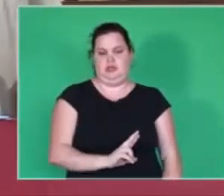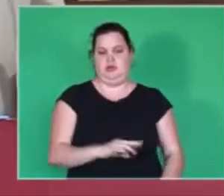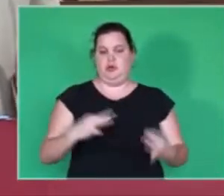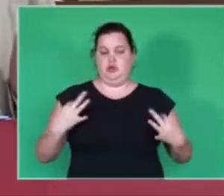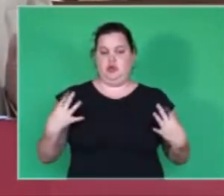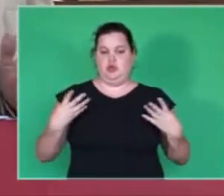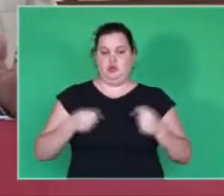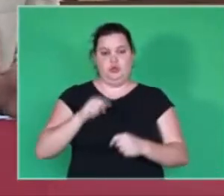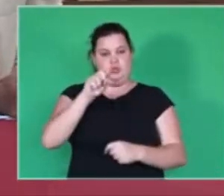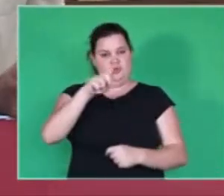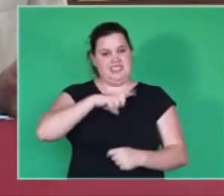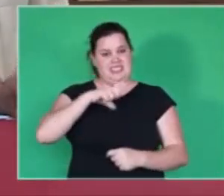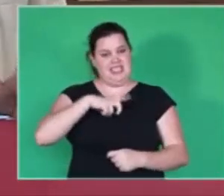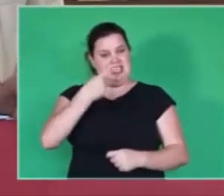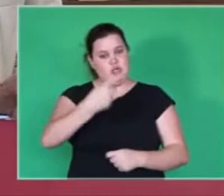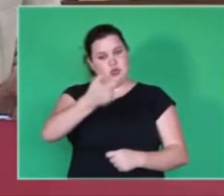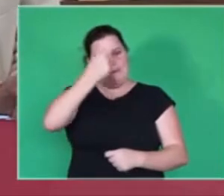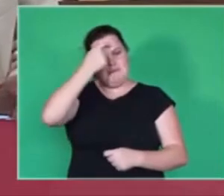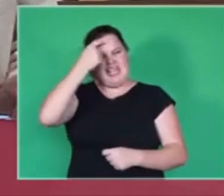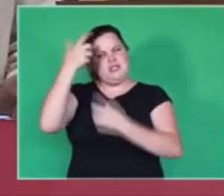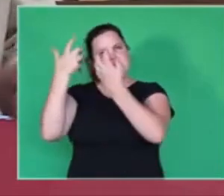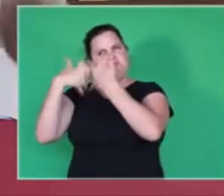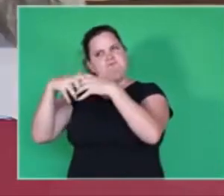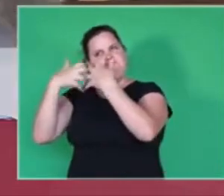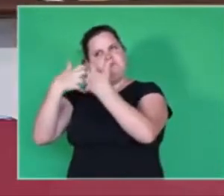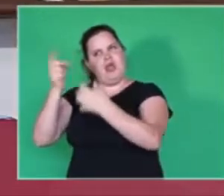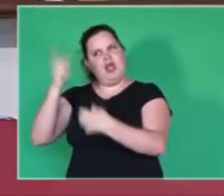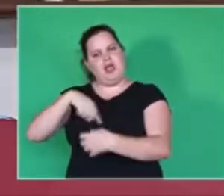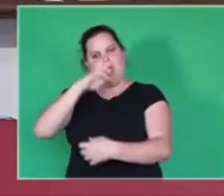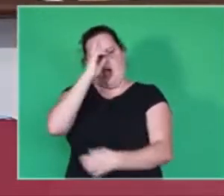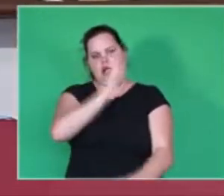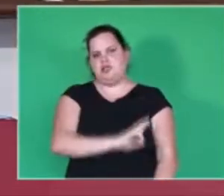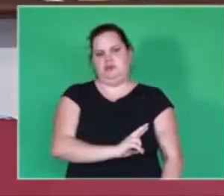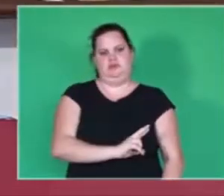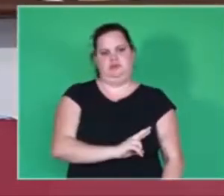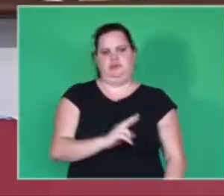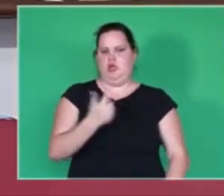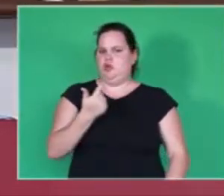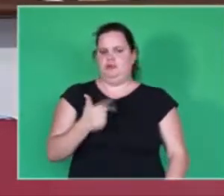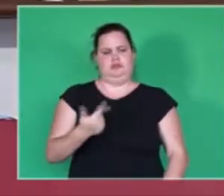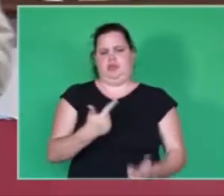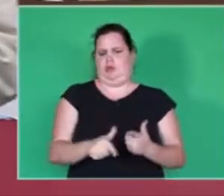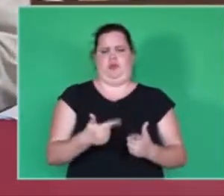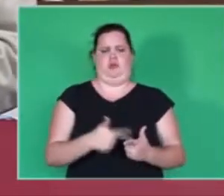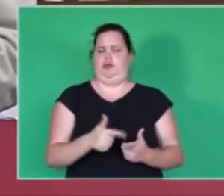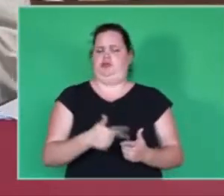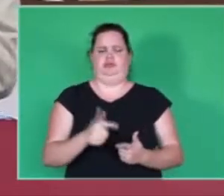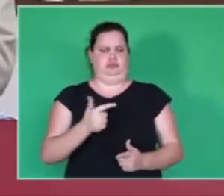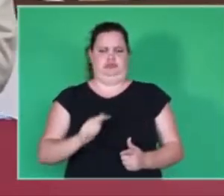philosophy. Everything that you had in your mind is reason. It's no problem.